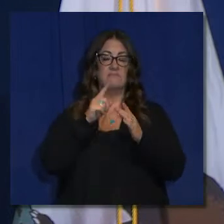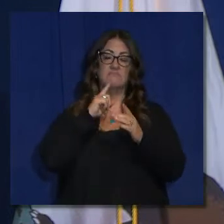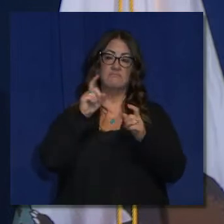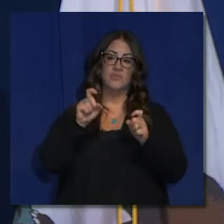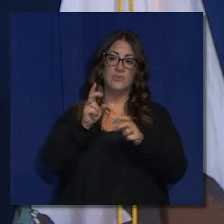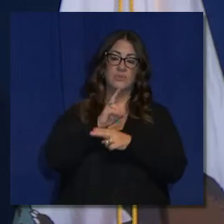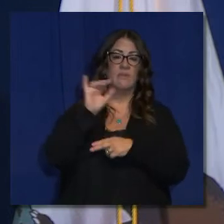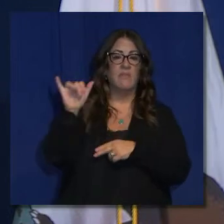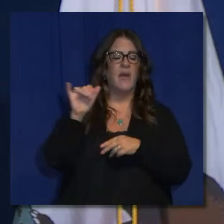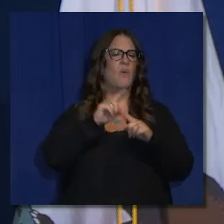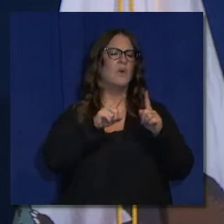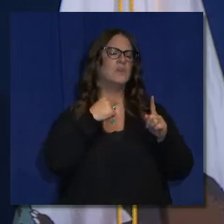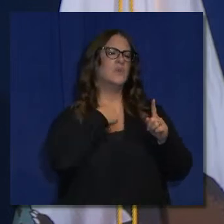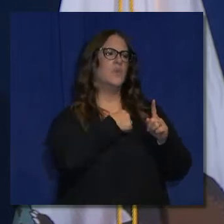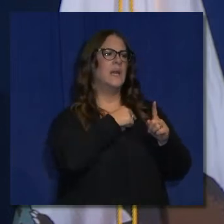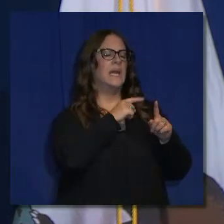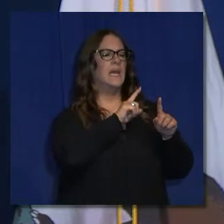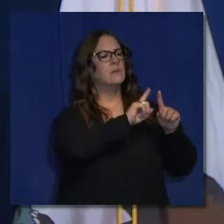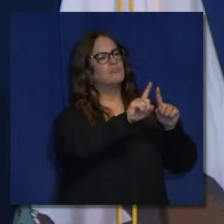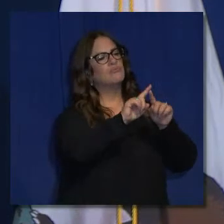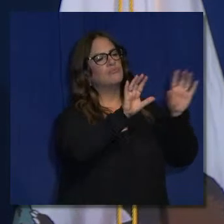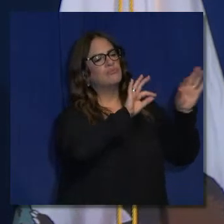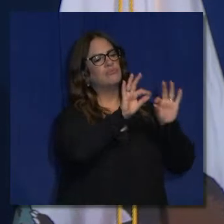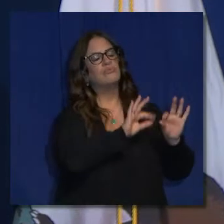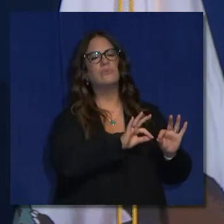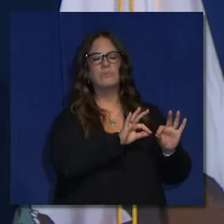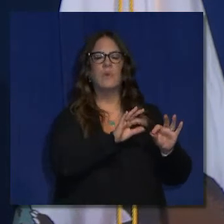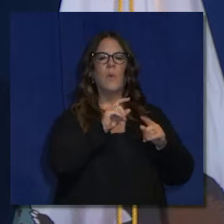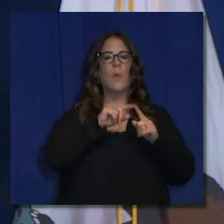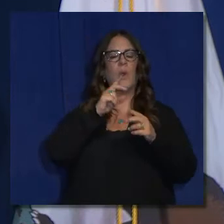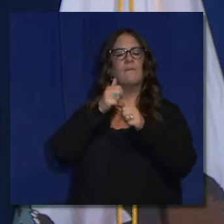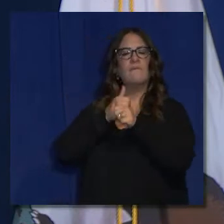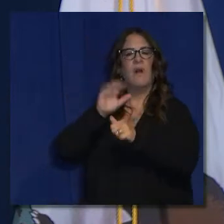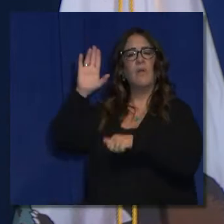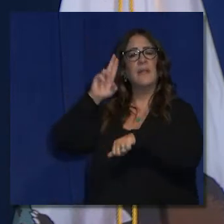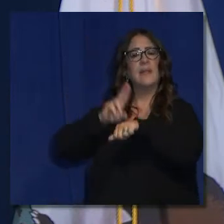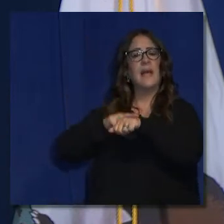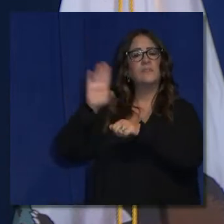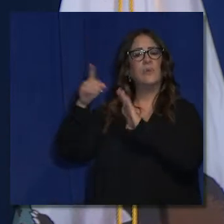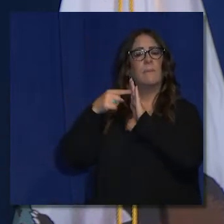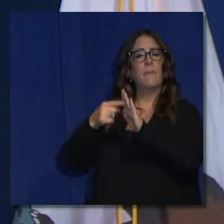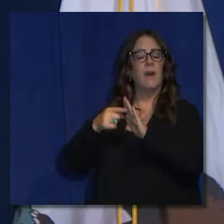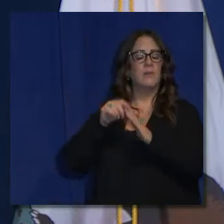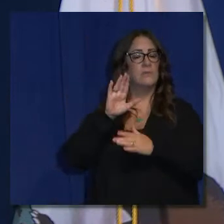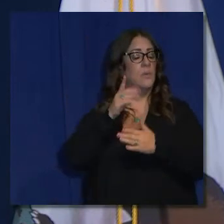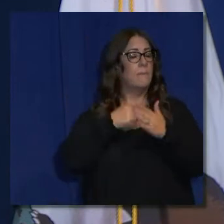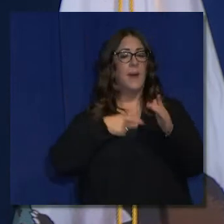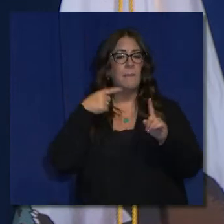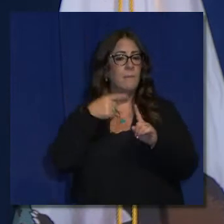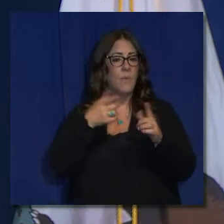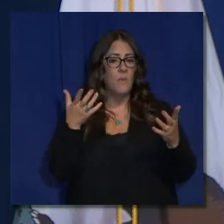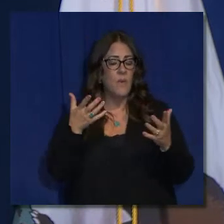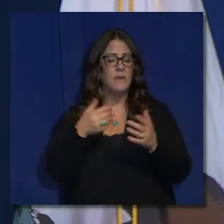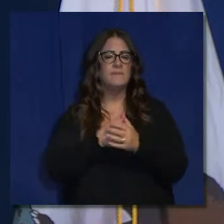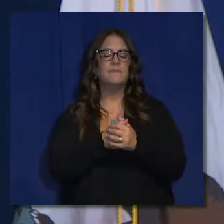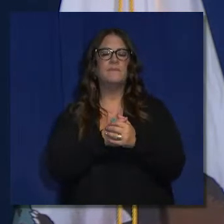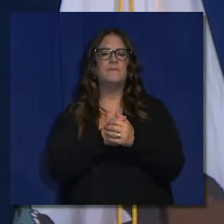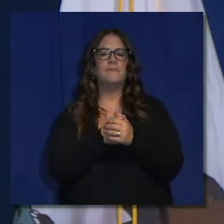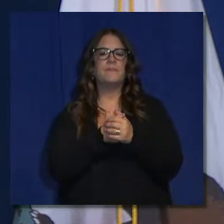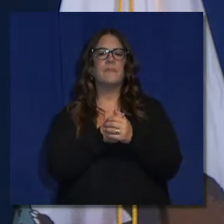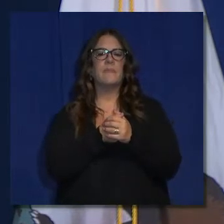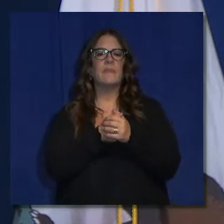it a Beveridge model, or is it the national health insurance model? The point was, I'm emphasizing, to